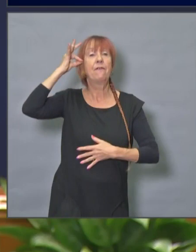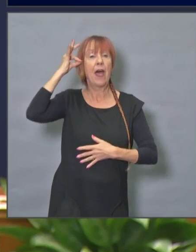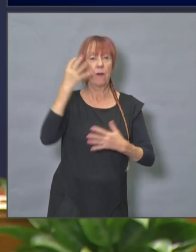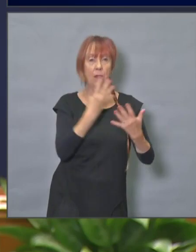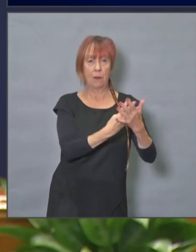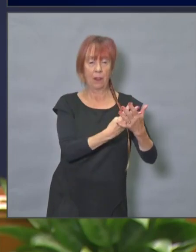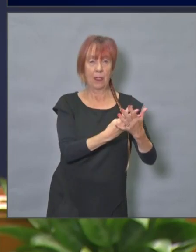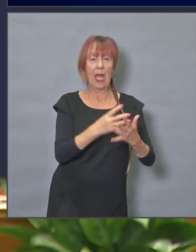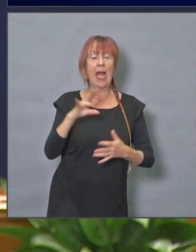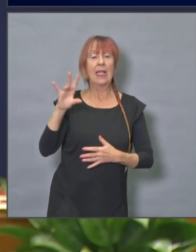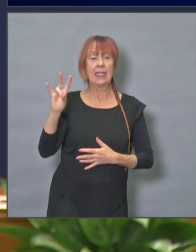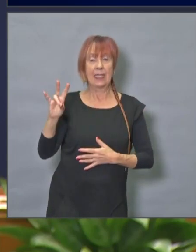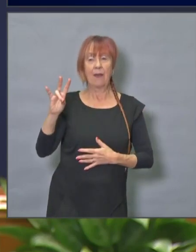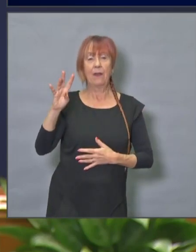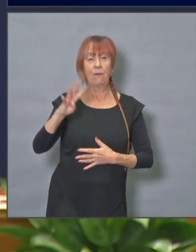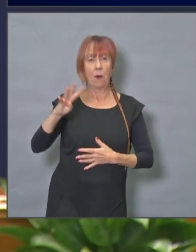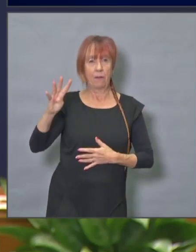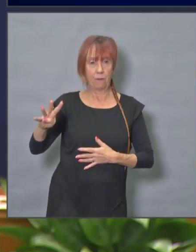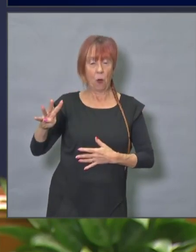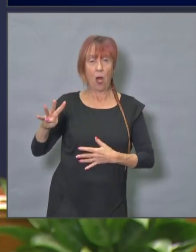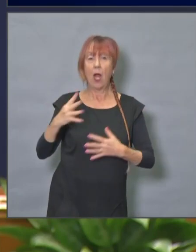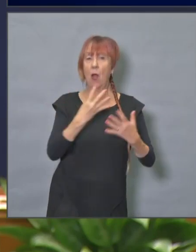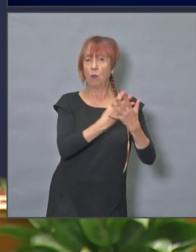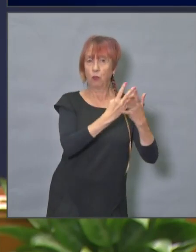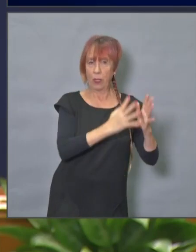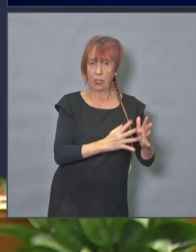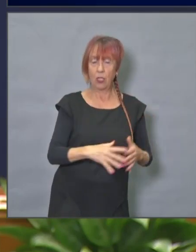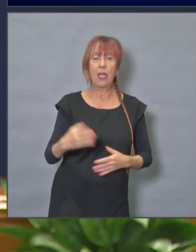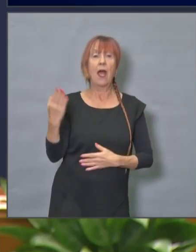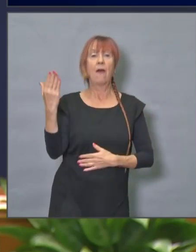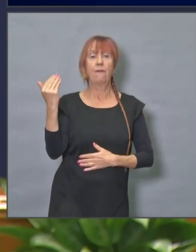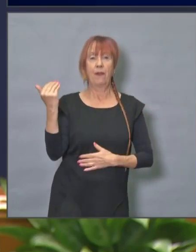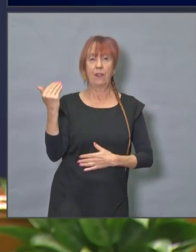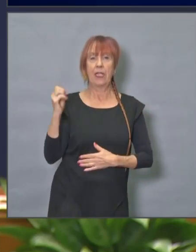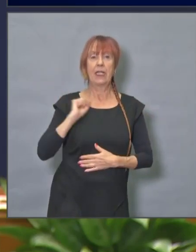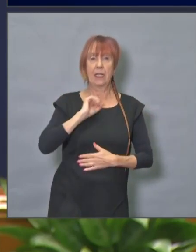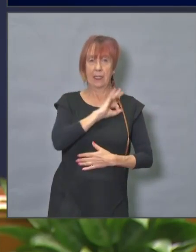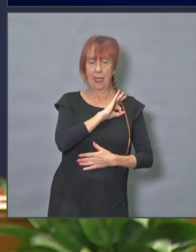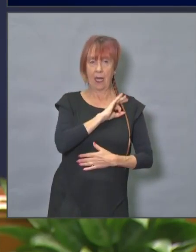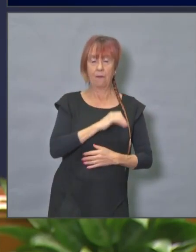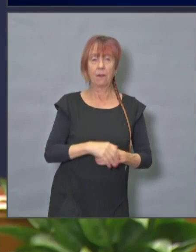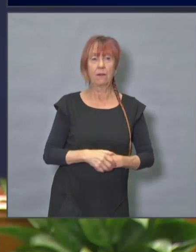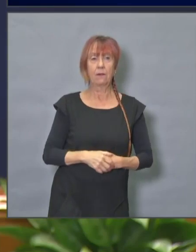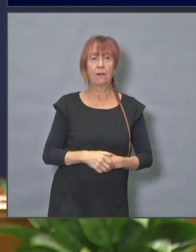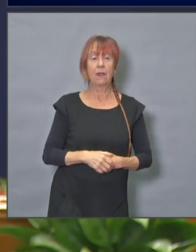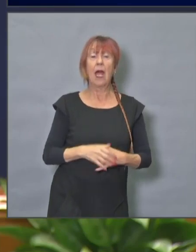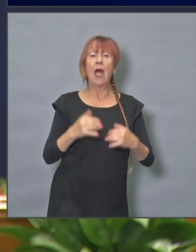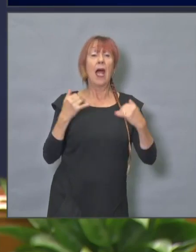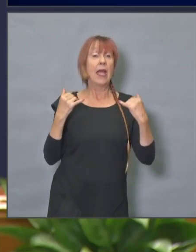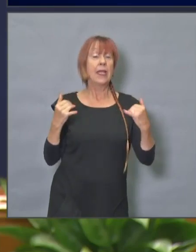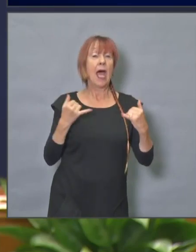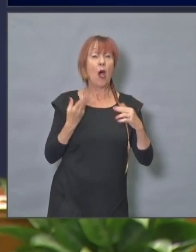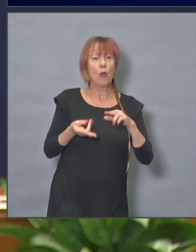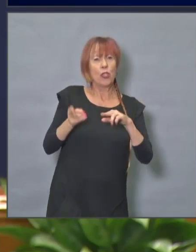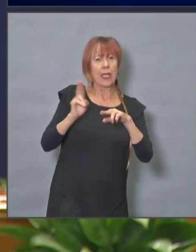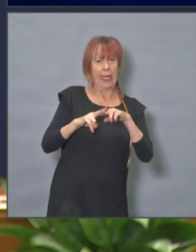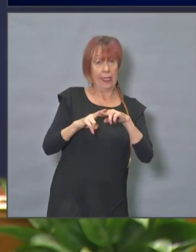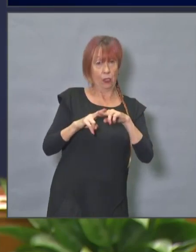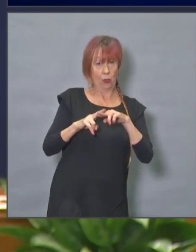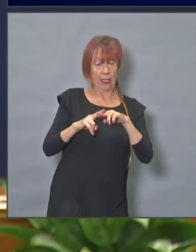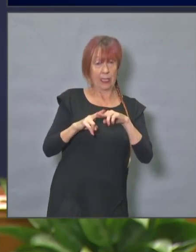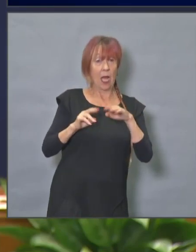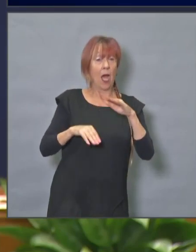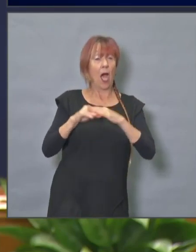744 among people who are incarcerated, and 15 among staff. and there are now an increase up